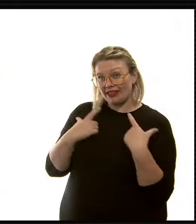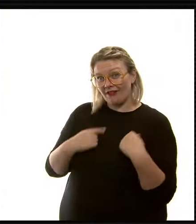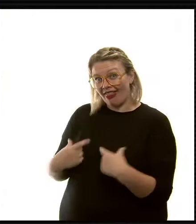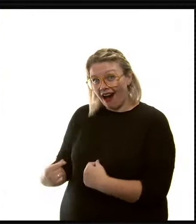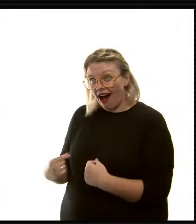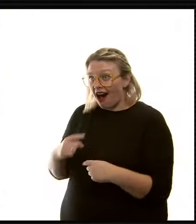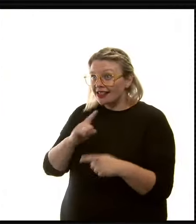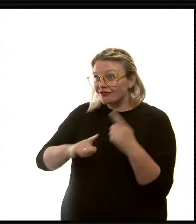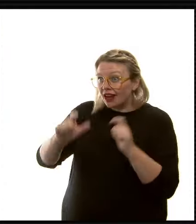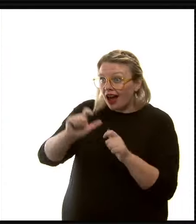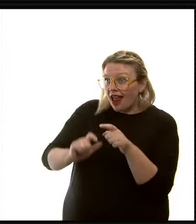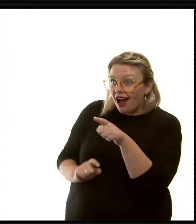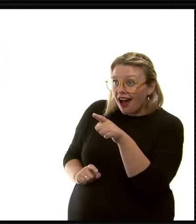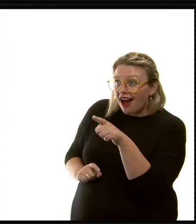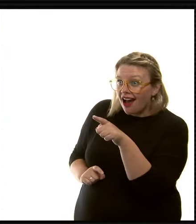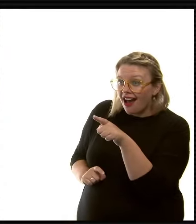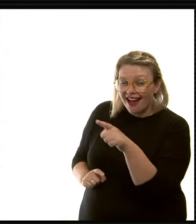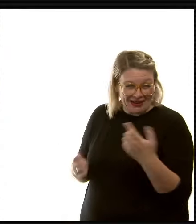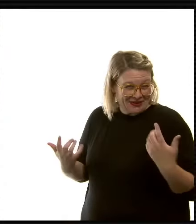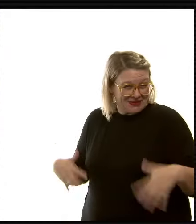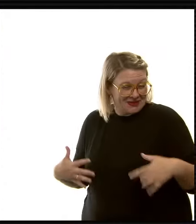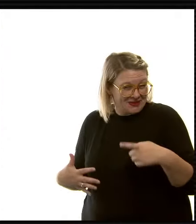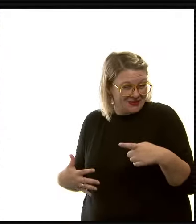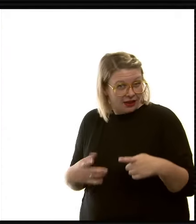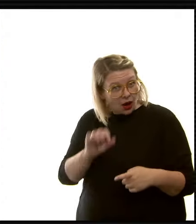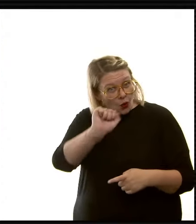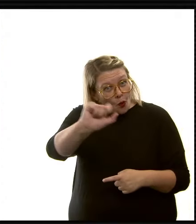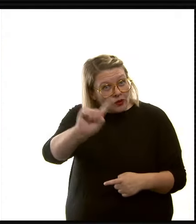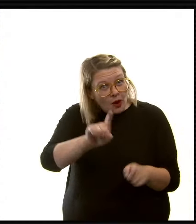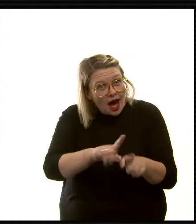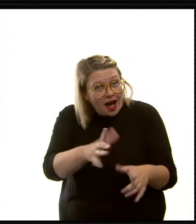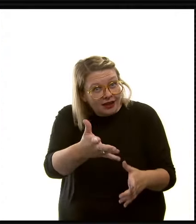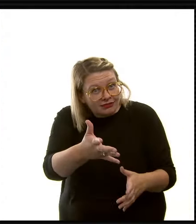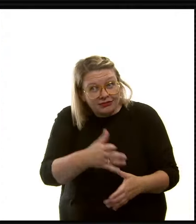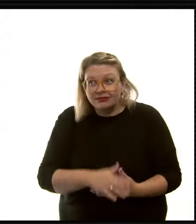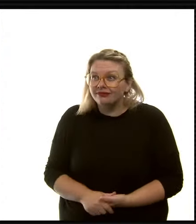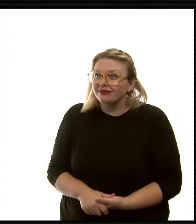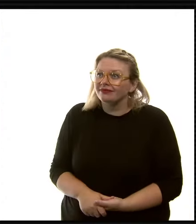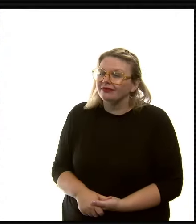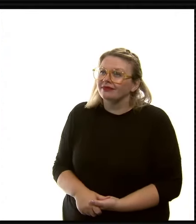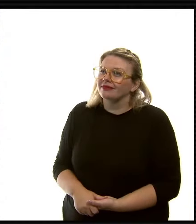colors. It's pretty cool, I think. How did your penguins turn out?